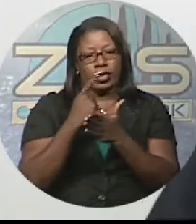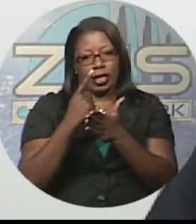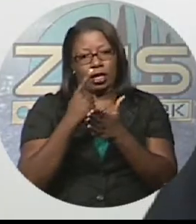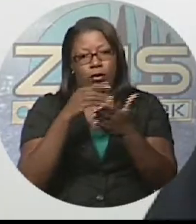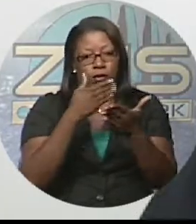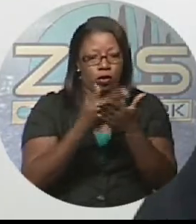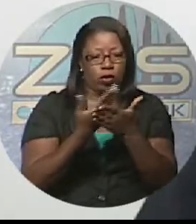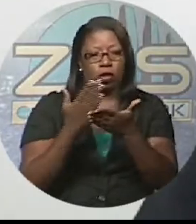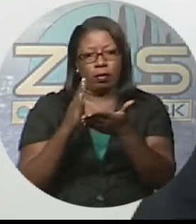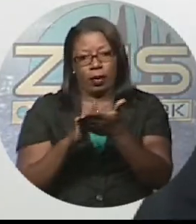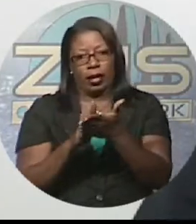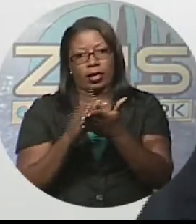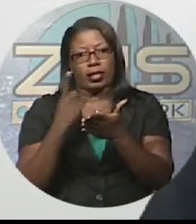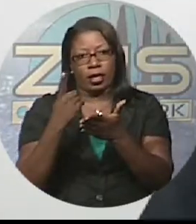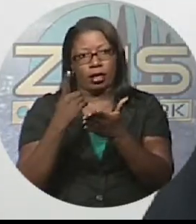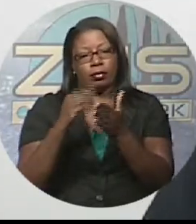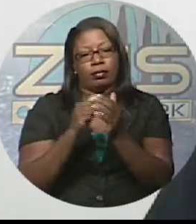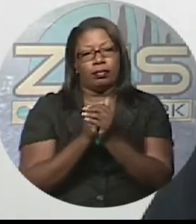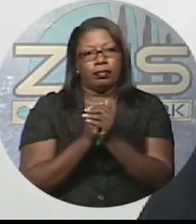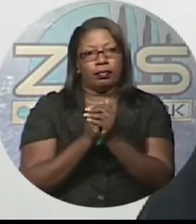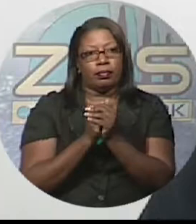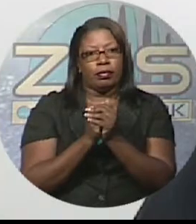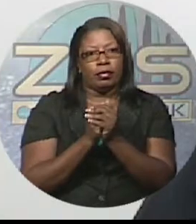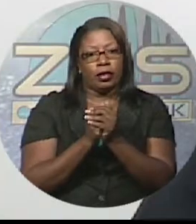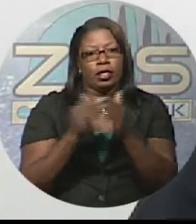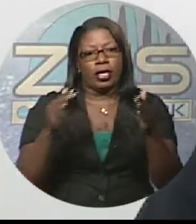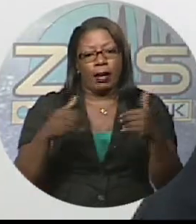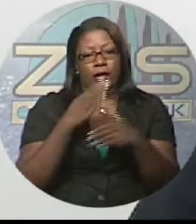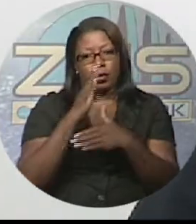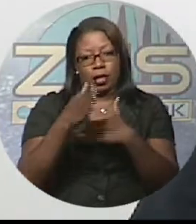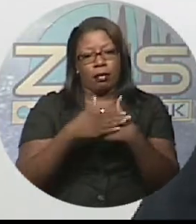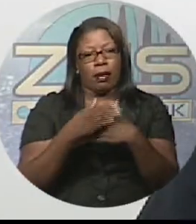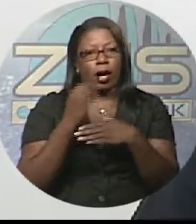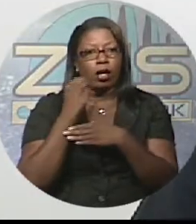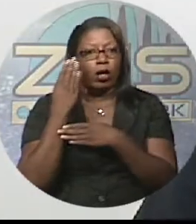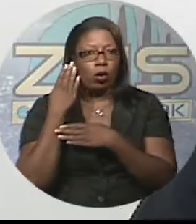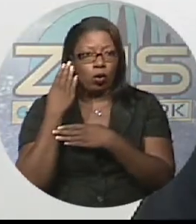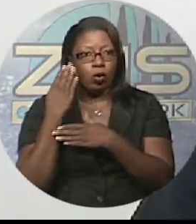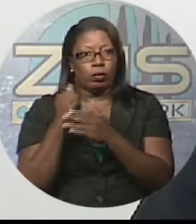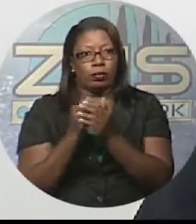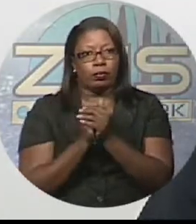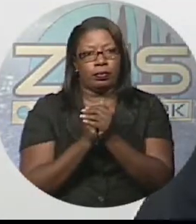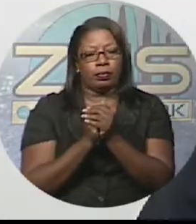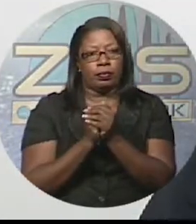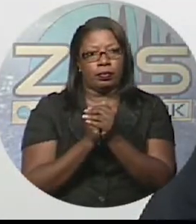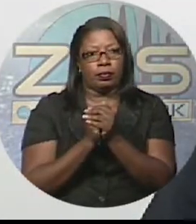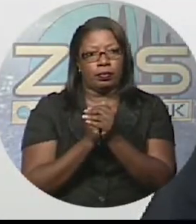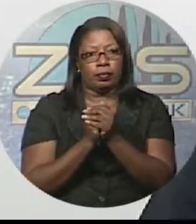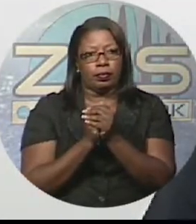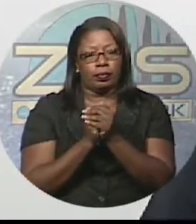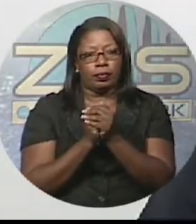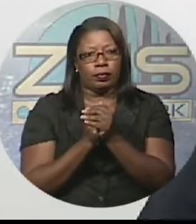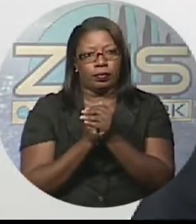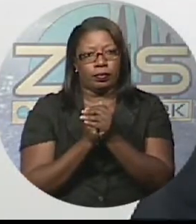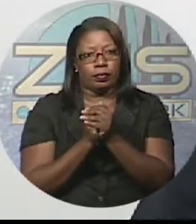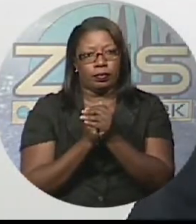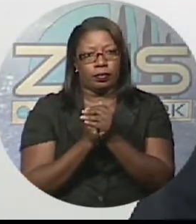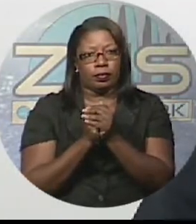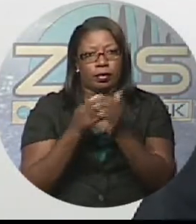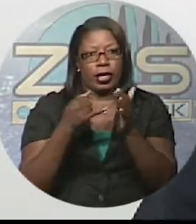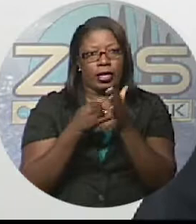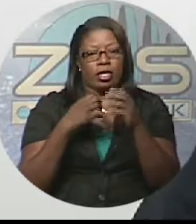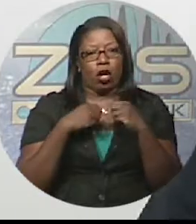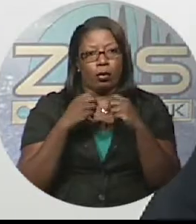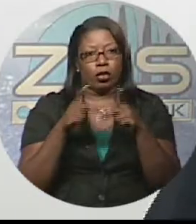I just glad to be back home, just to help them and be able to jump at them. It's an